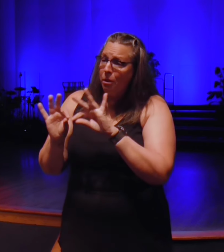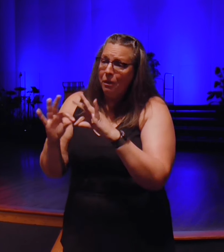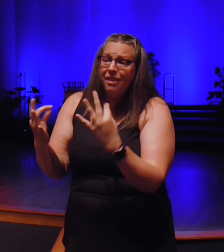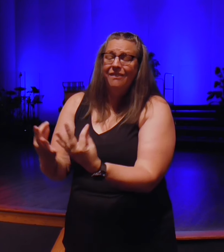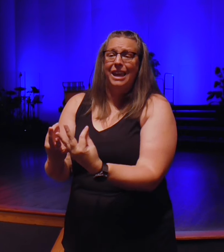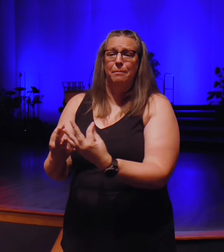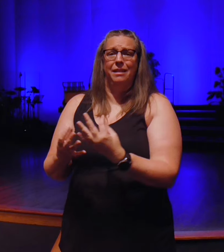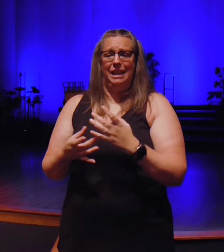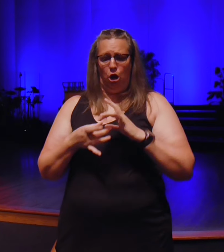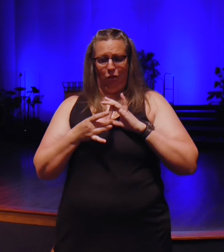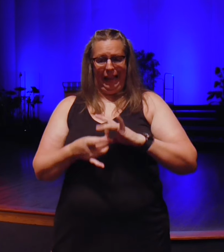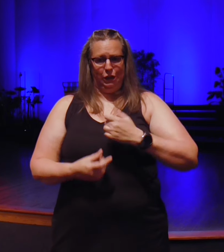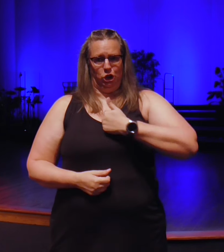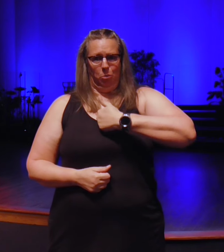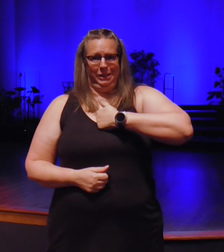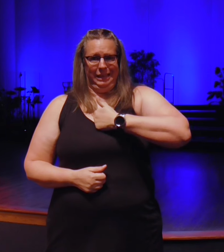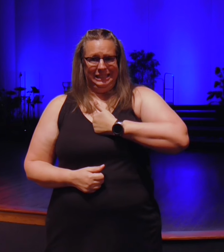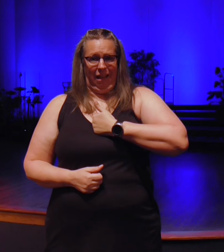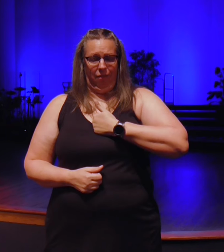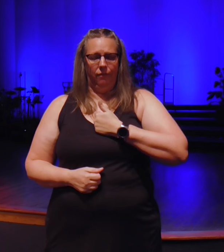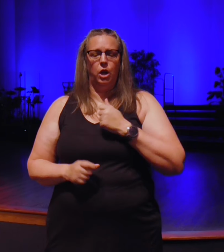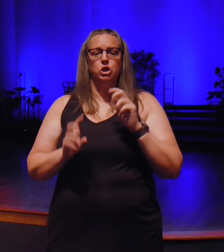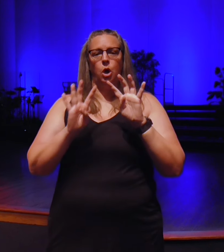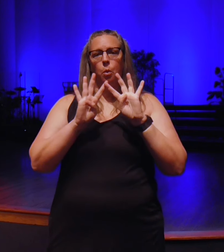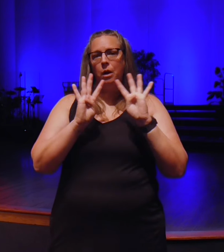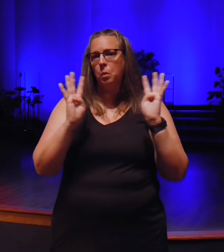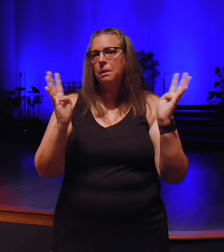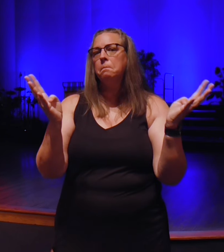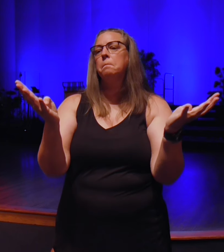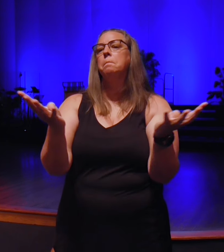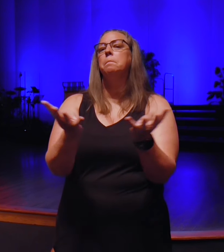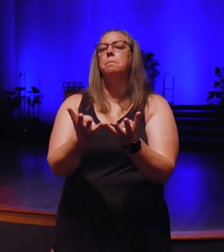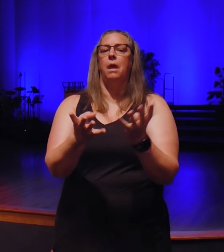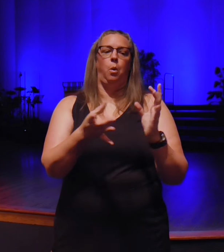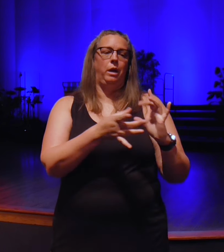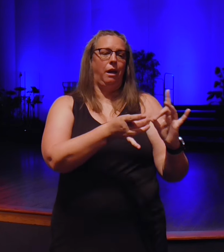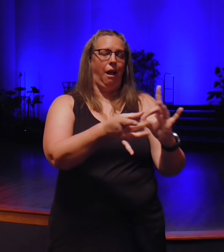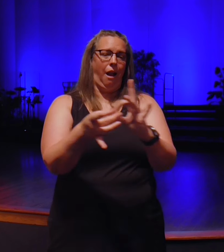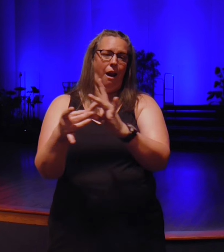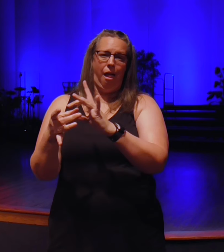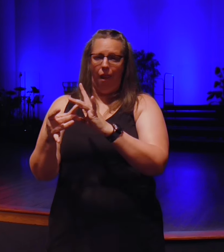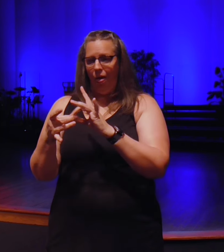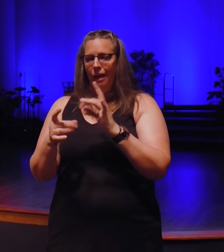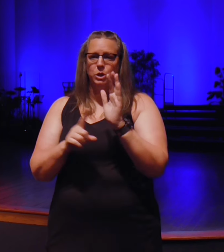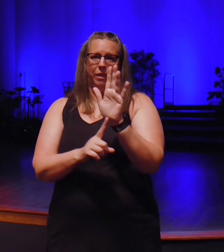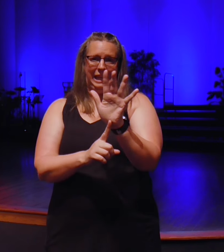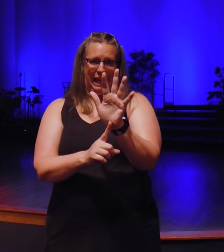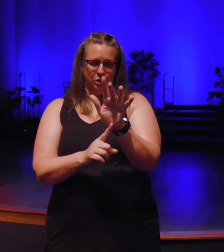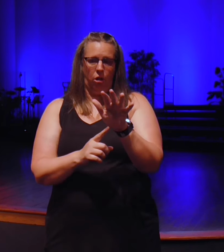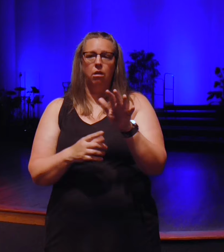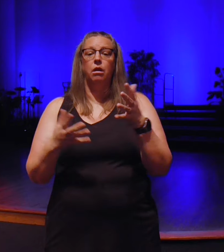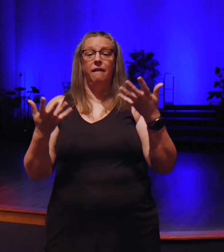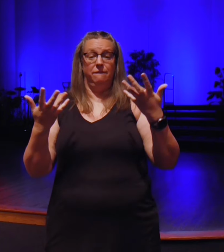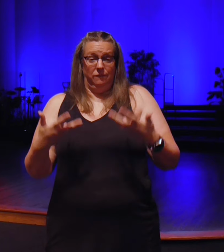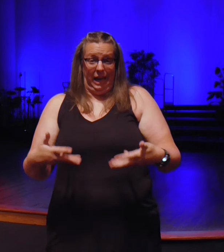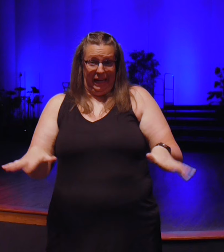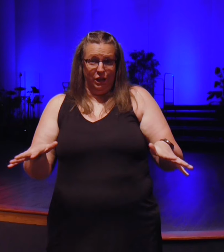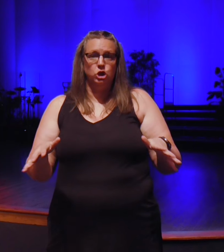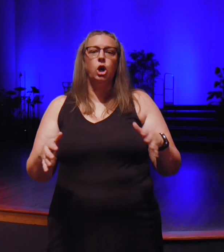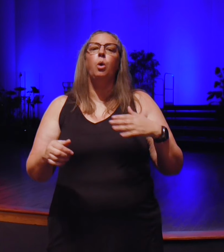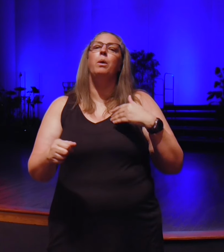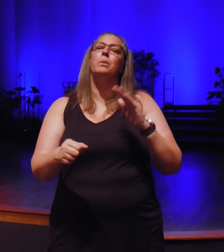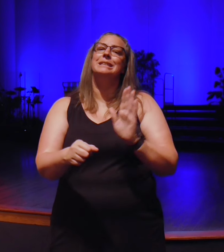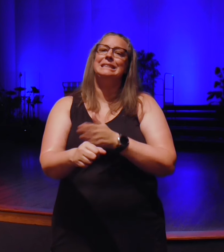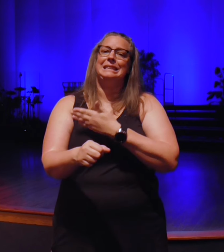oneself. And when the ritual would close, we'd all sing this song together. Listen,